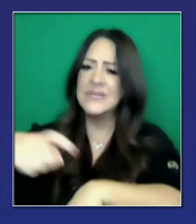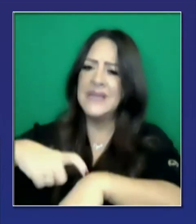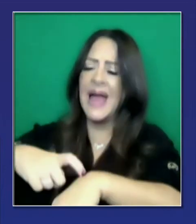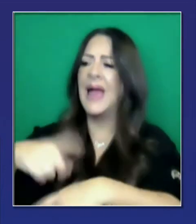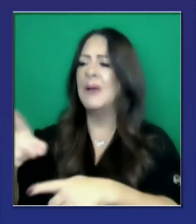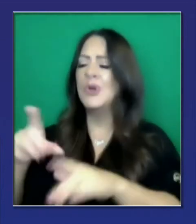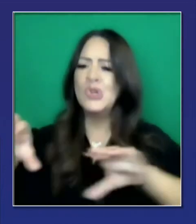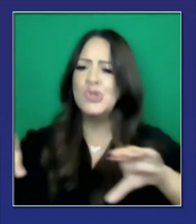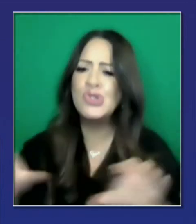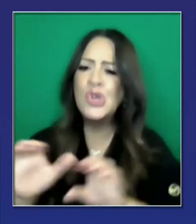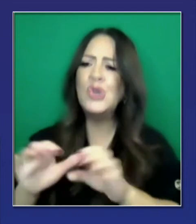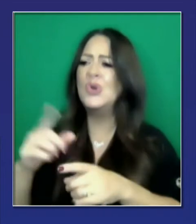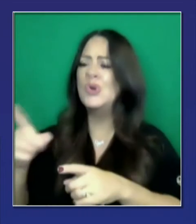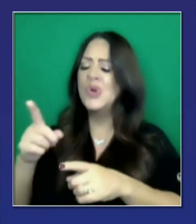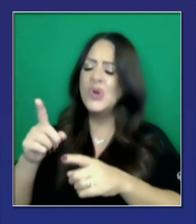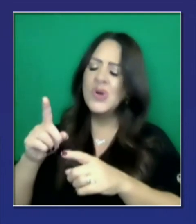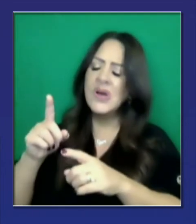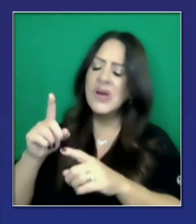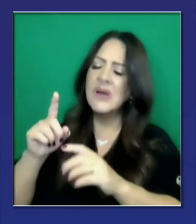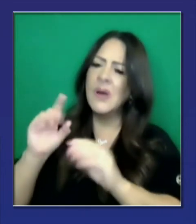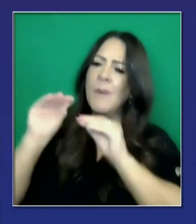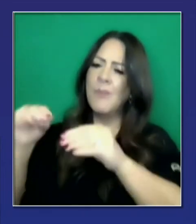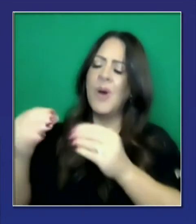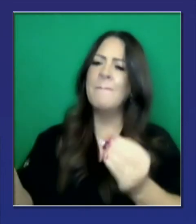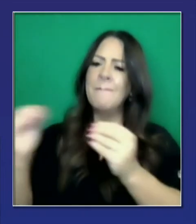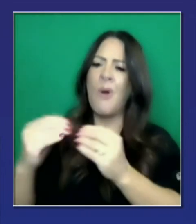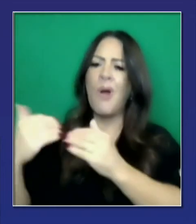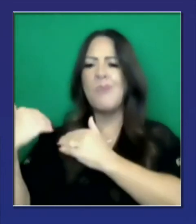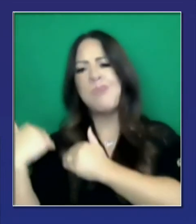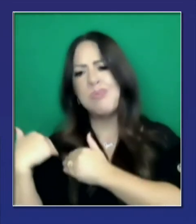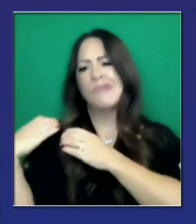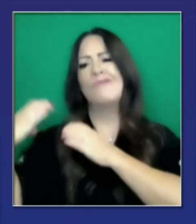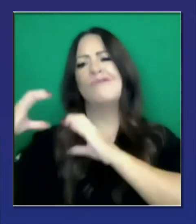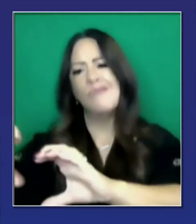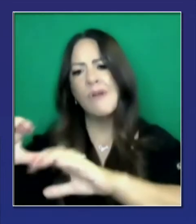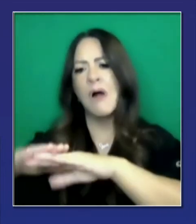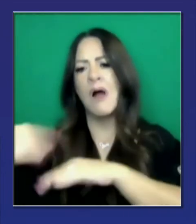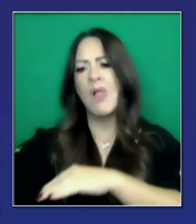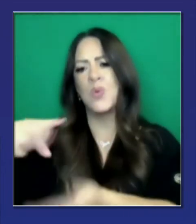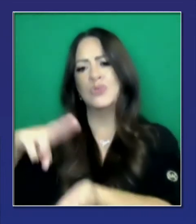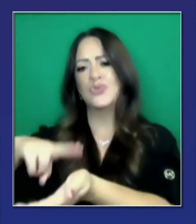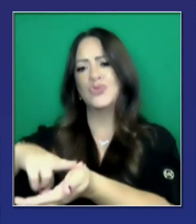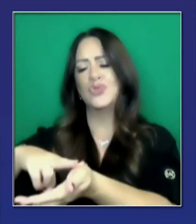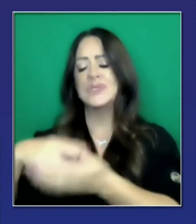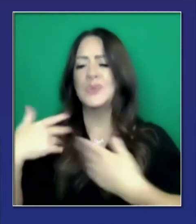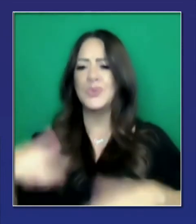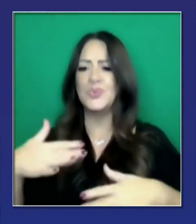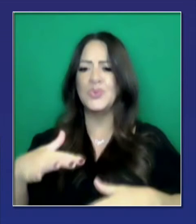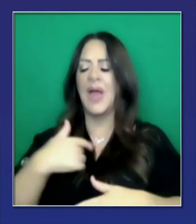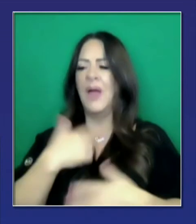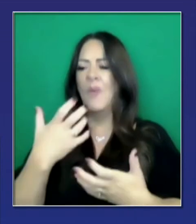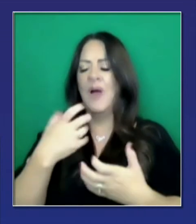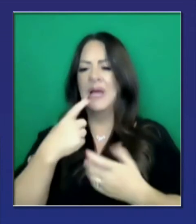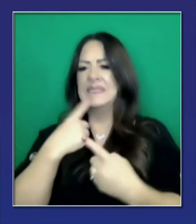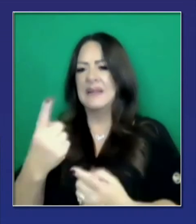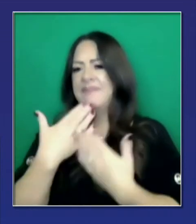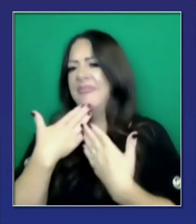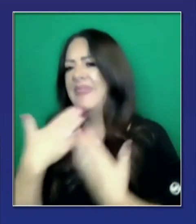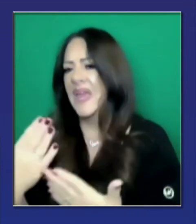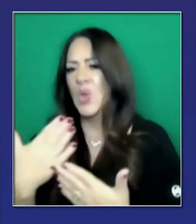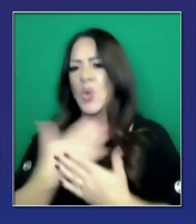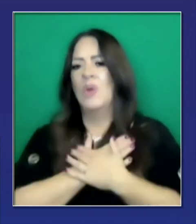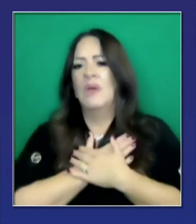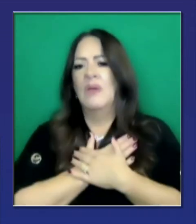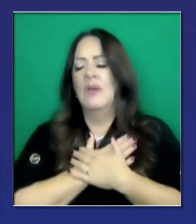put intense pressure on that workforce, on those individuals. And I just want to express our